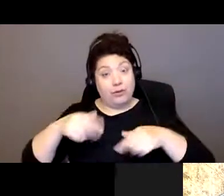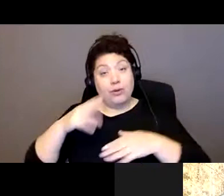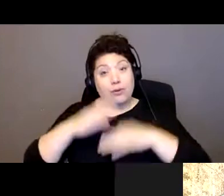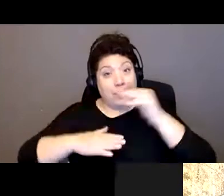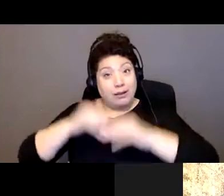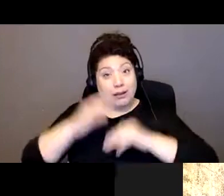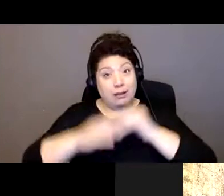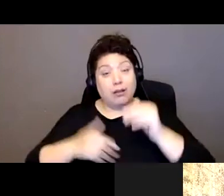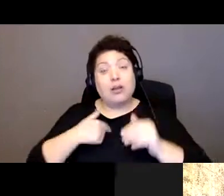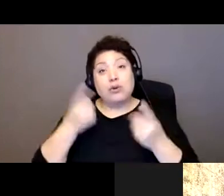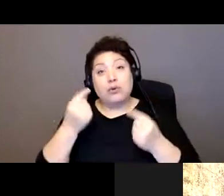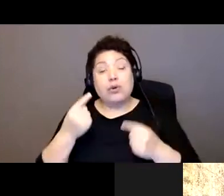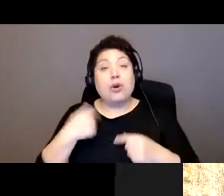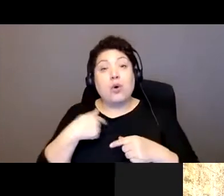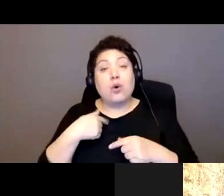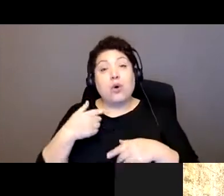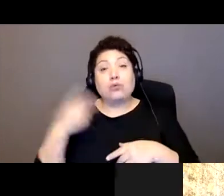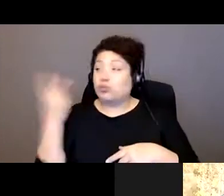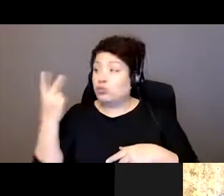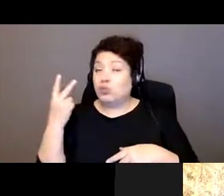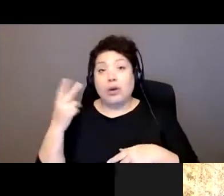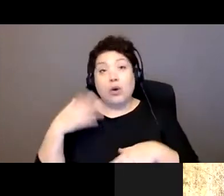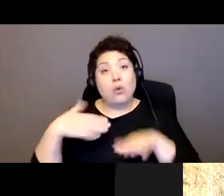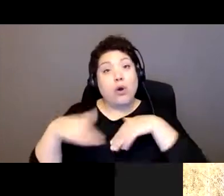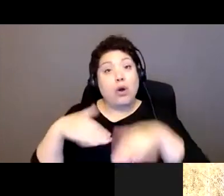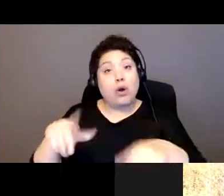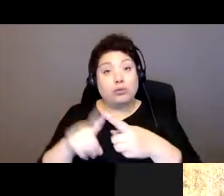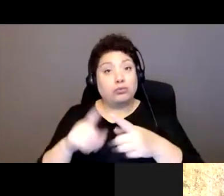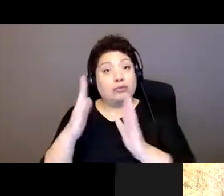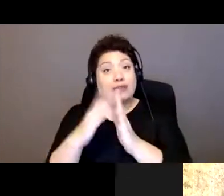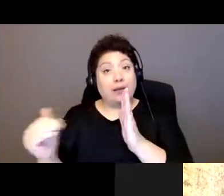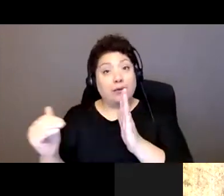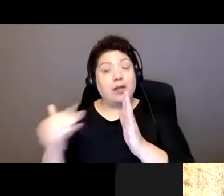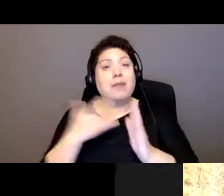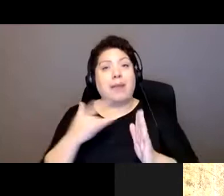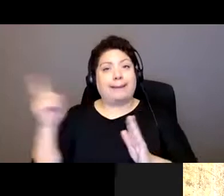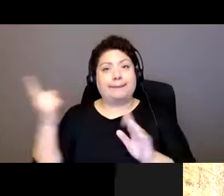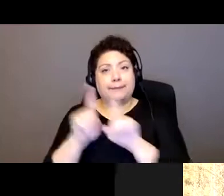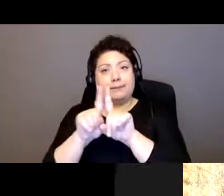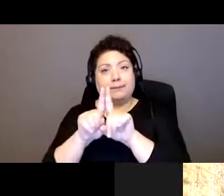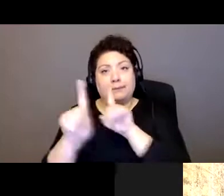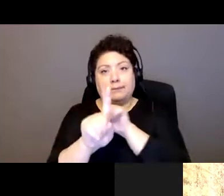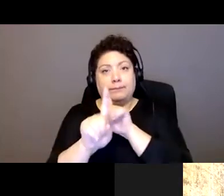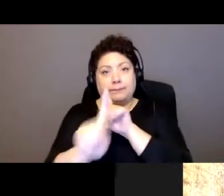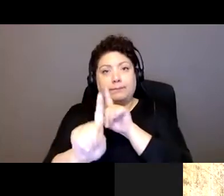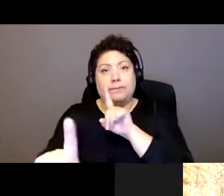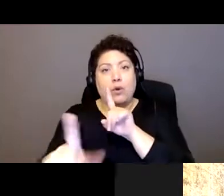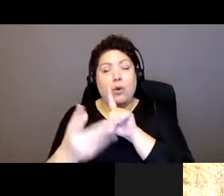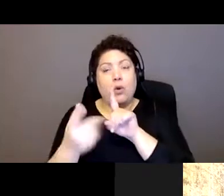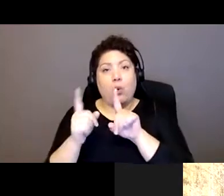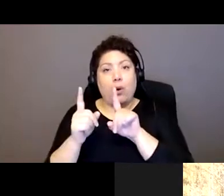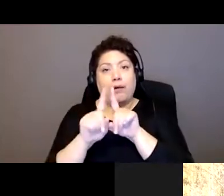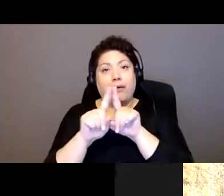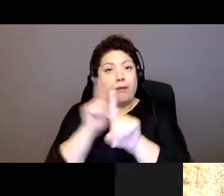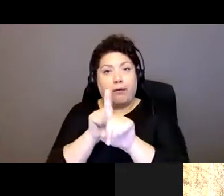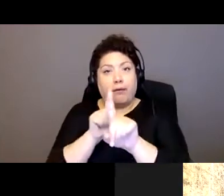we're going to town together, they kind of walk away, walk ahead, or they don't really